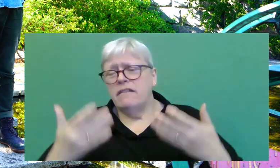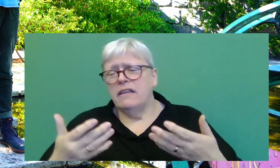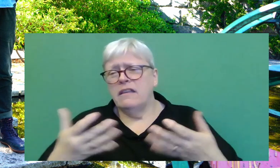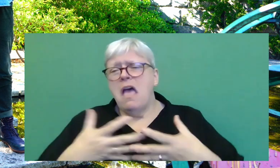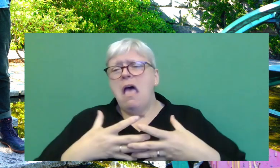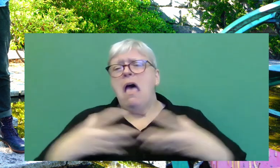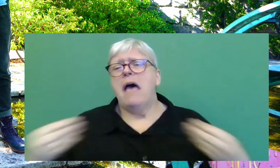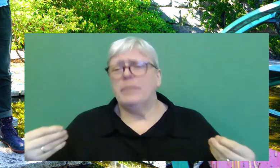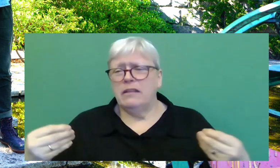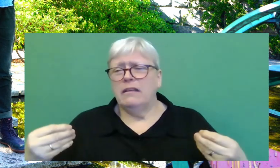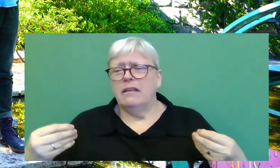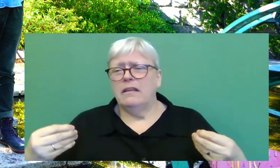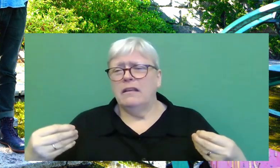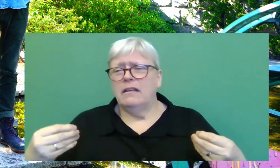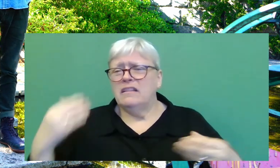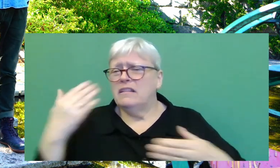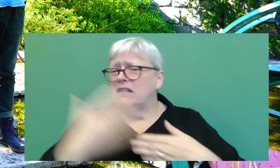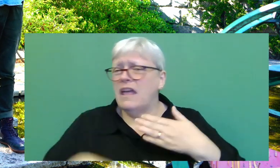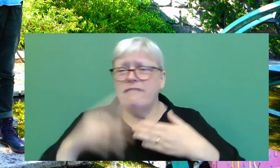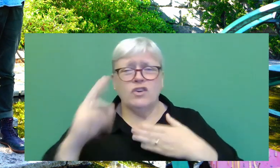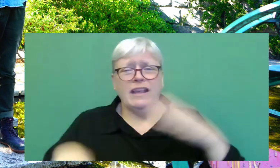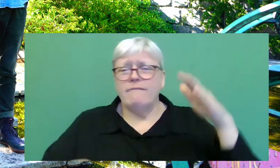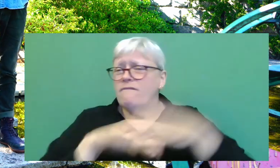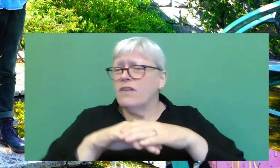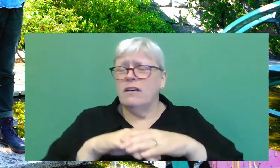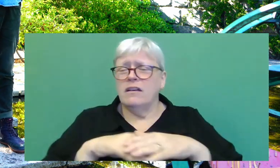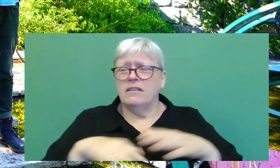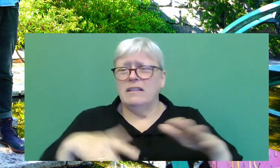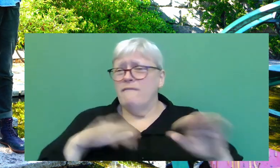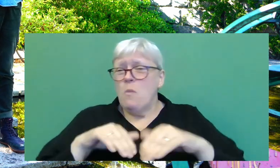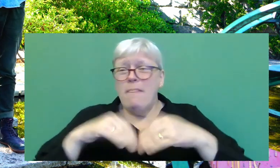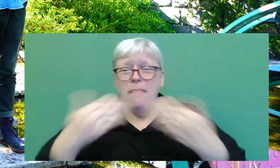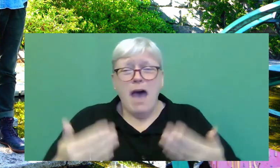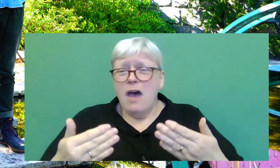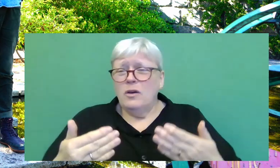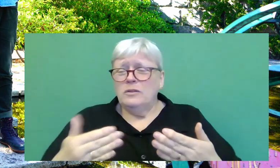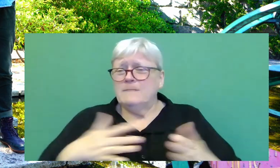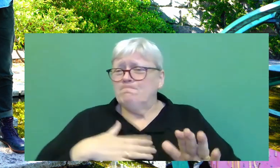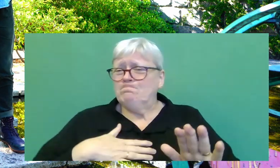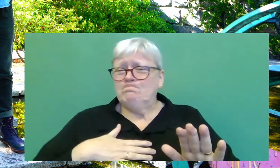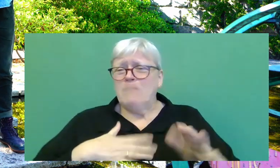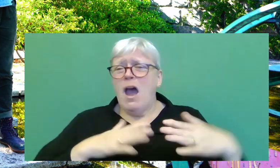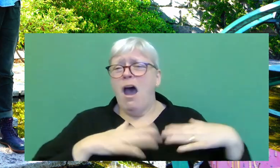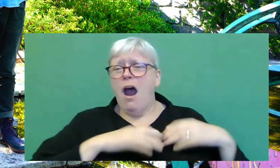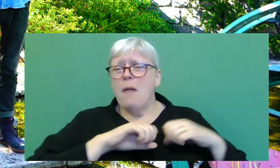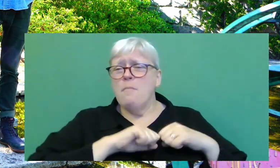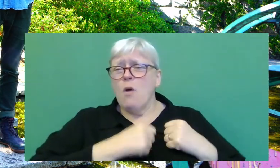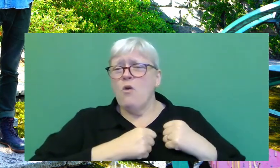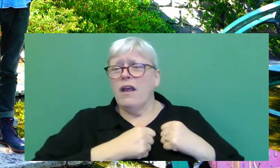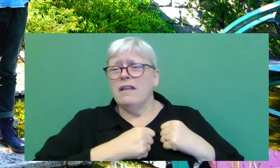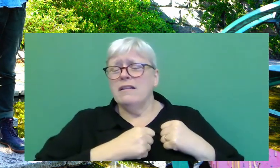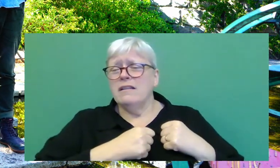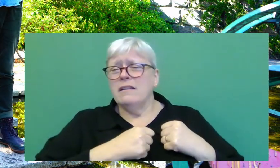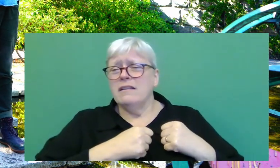always resent living without. I am heartbroken and coarse, whilst acutely thankful for all the